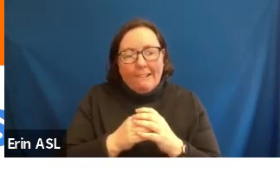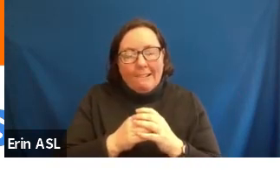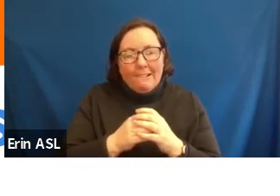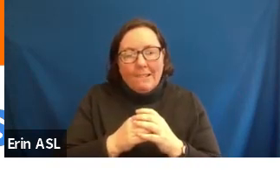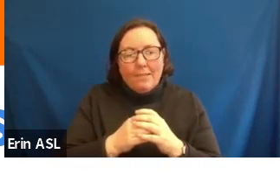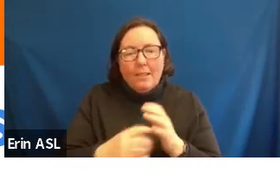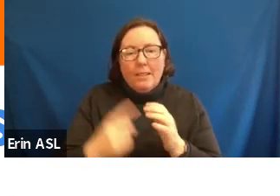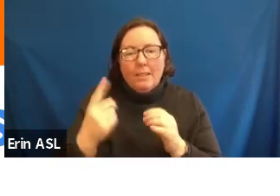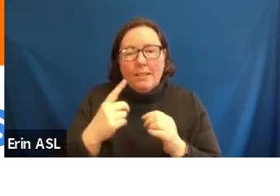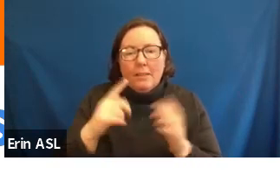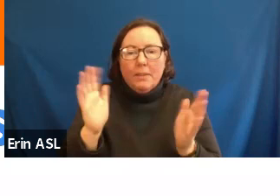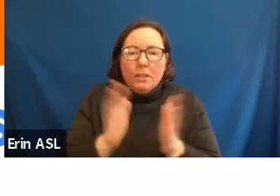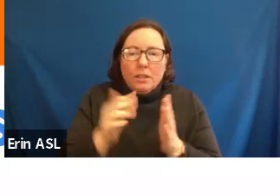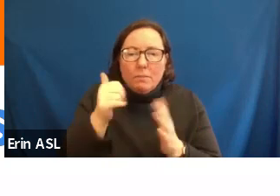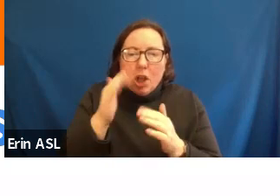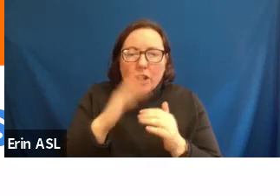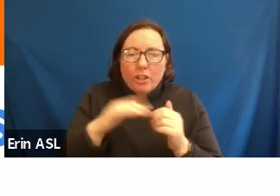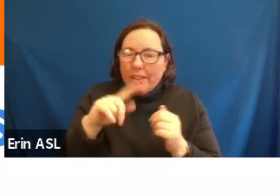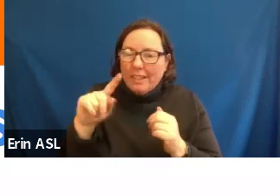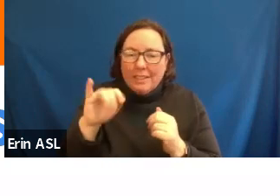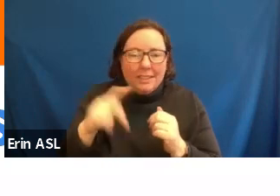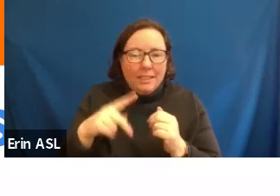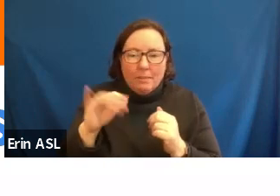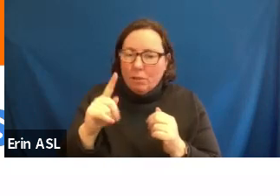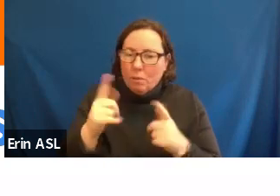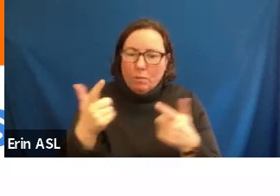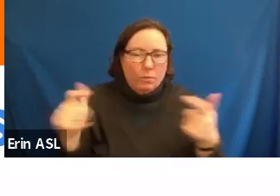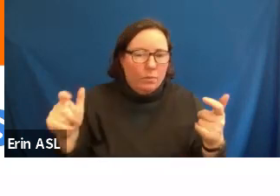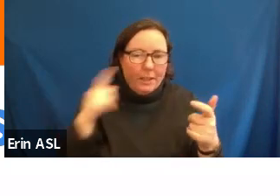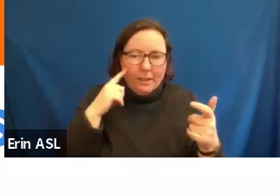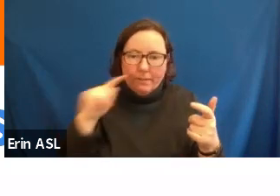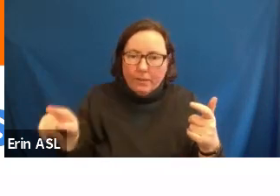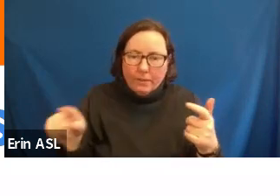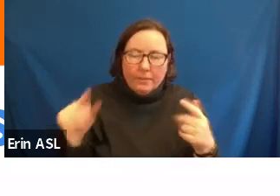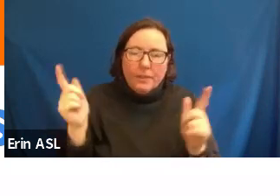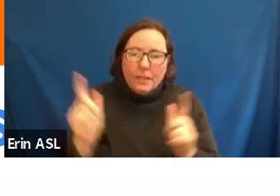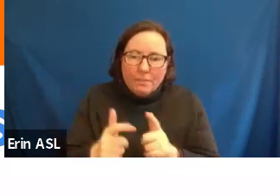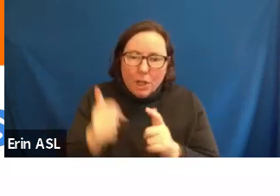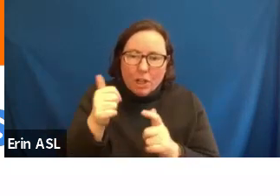Something that's smaller than zip codes, smaller than,